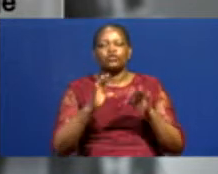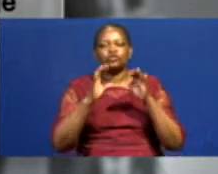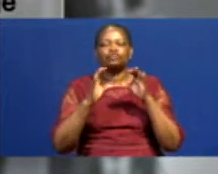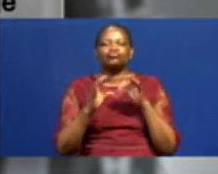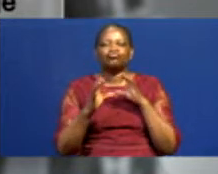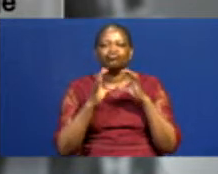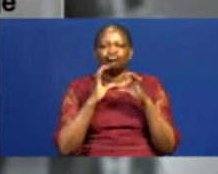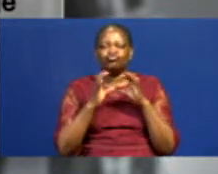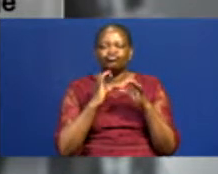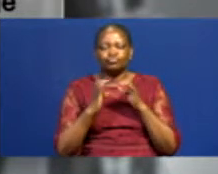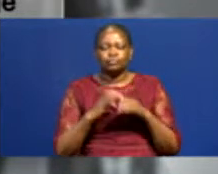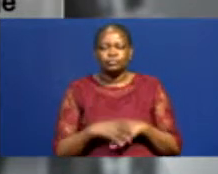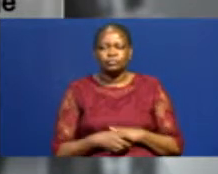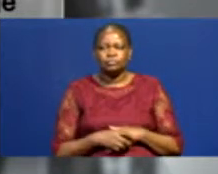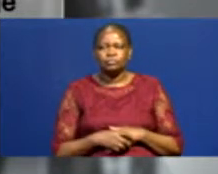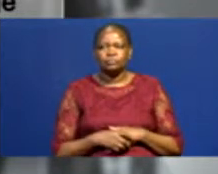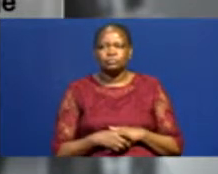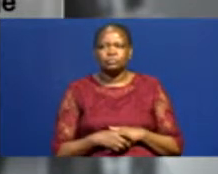correspondence.